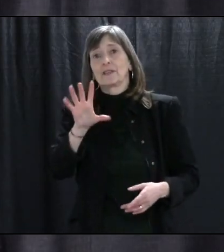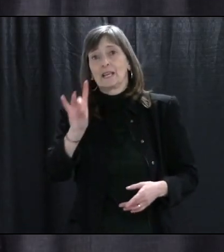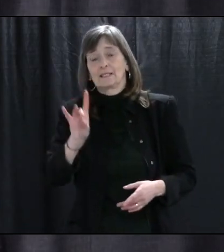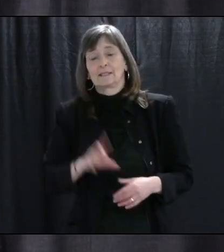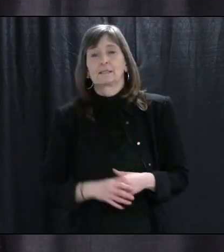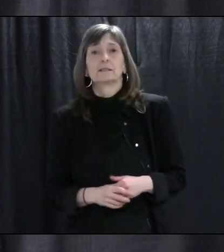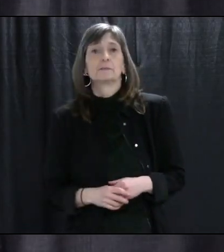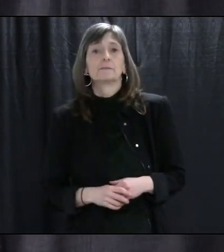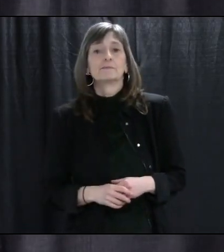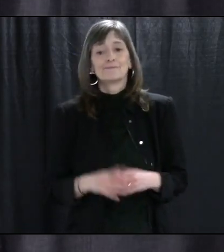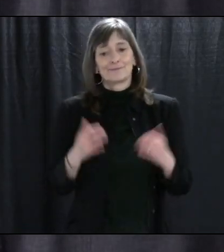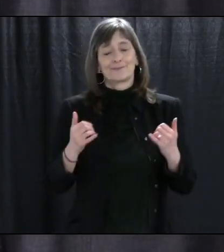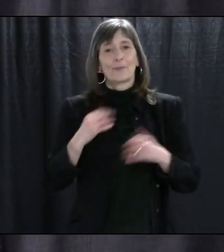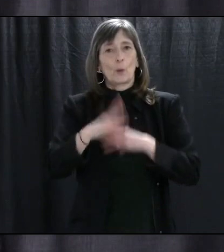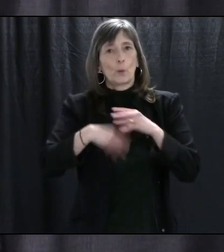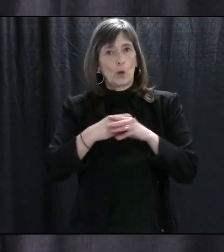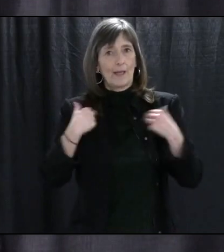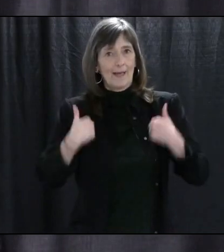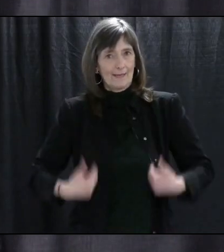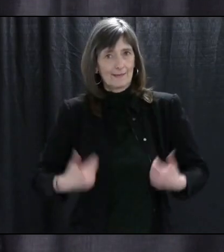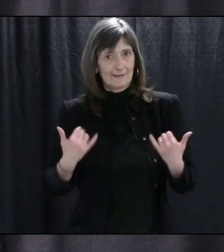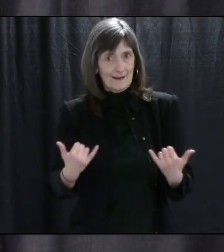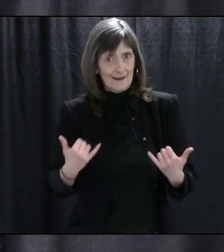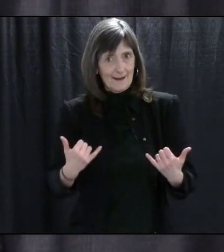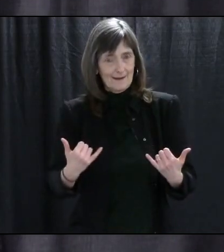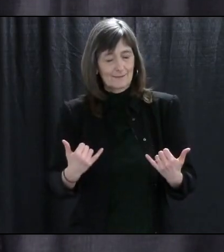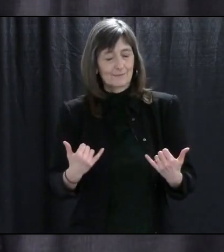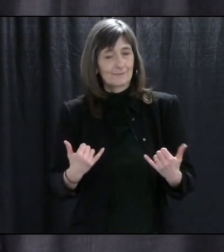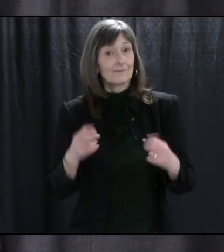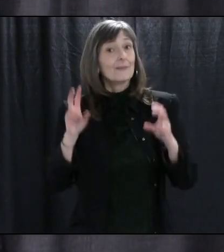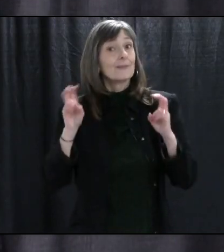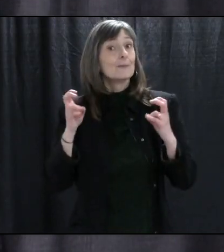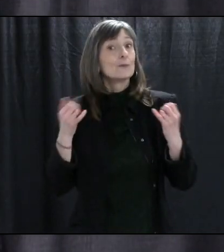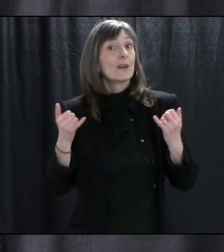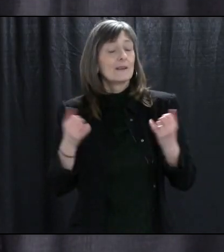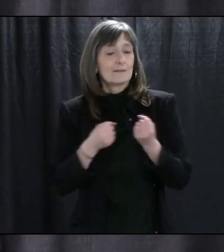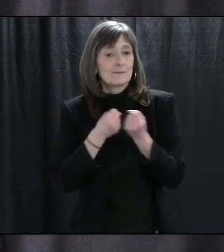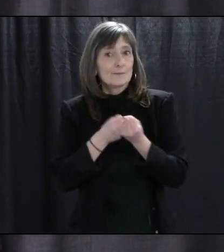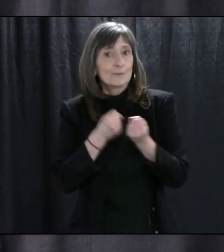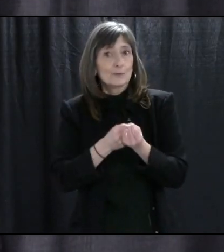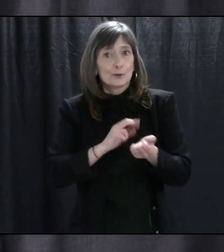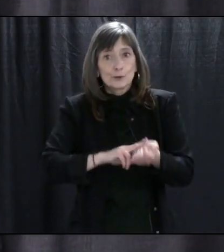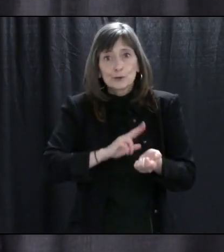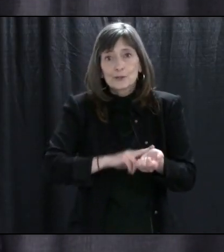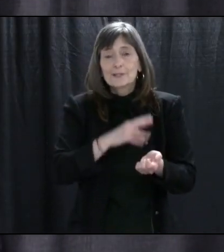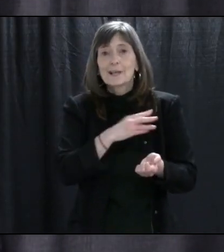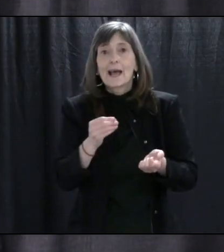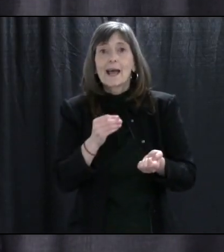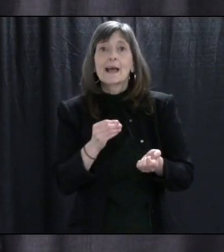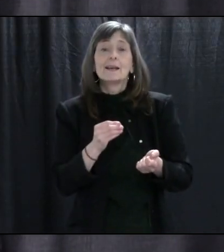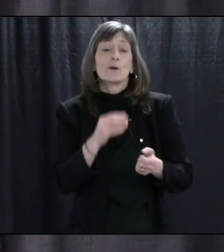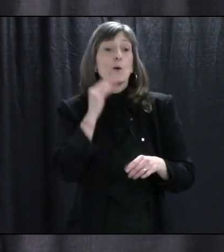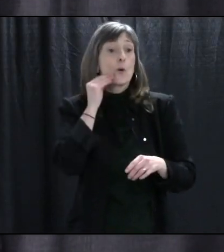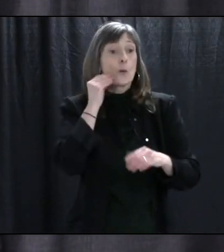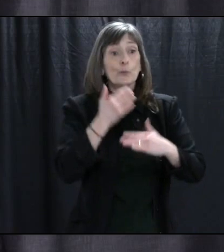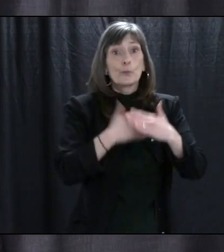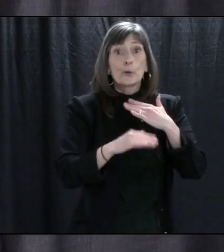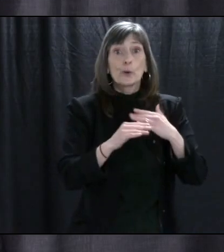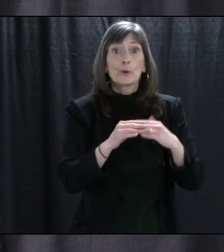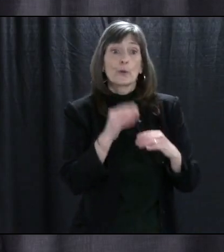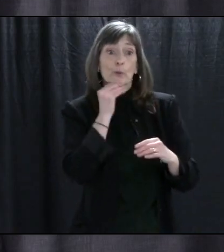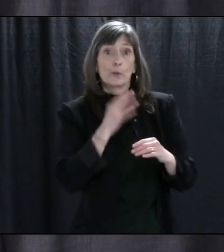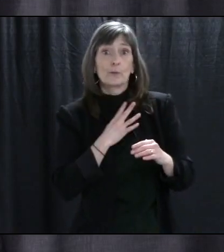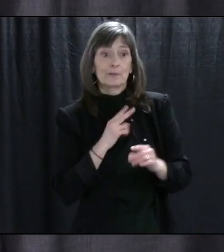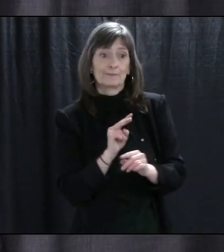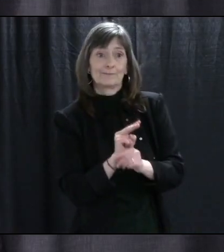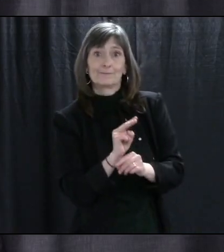Today is World Health Day, and this year's theme, Supporting Nurses and Midwives, recognizes the vital role that nurses and all healthcare workers